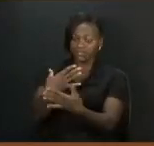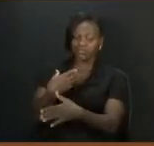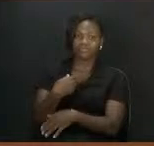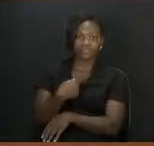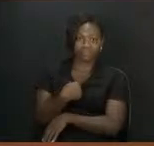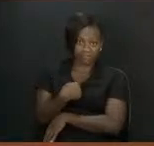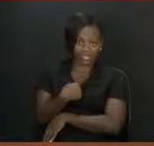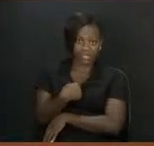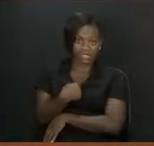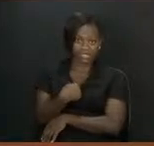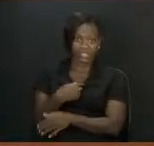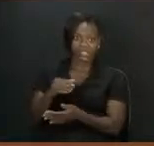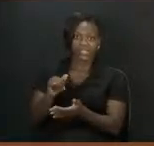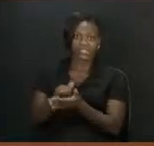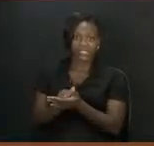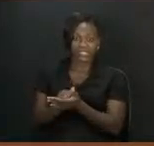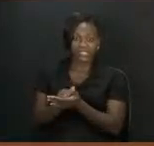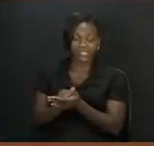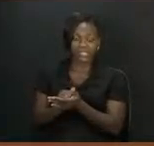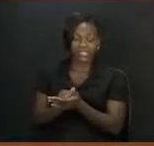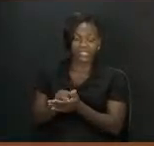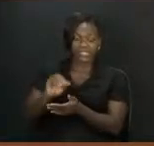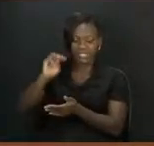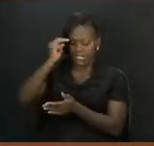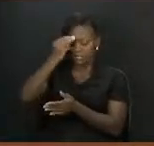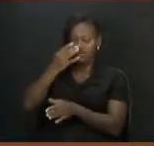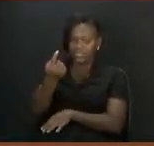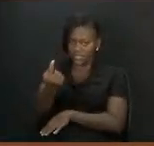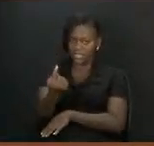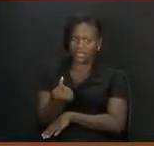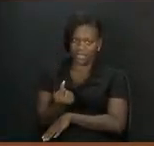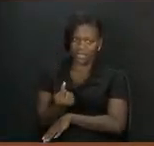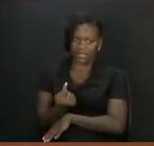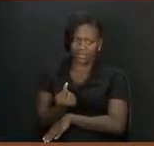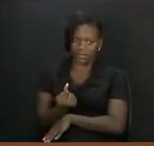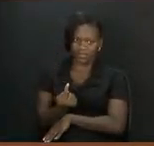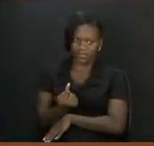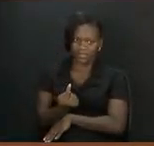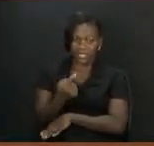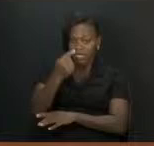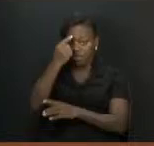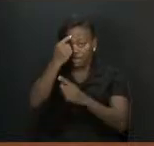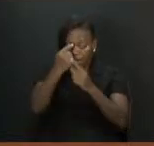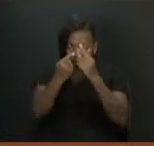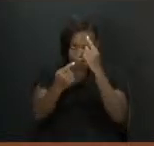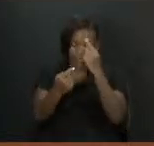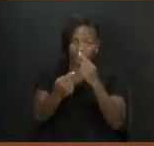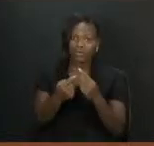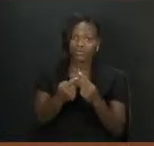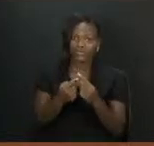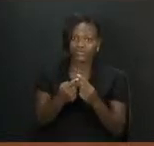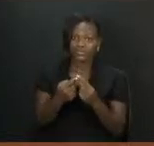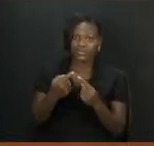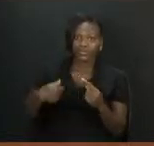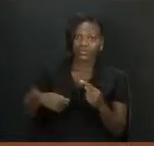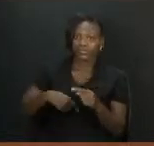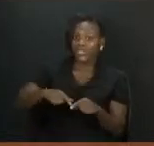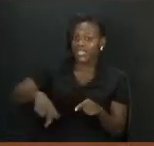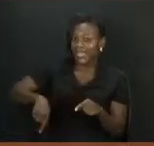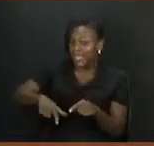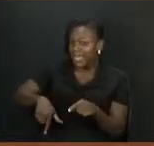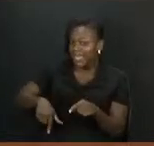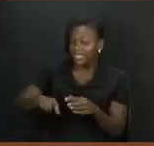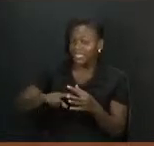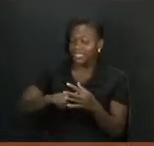that the sector minister was here. In view of the fact that there was a bit of delay,